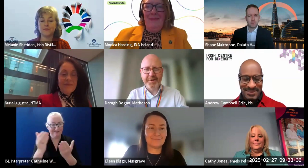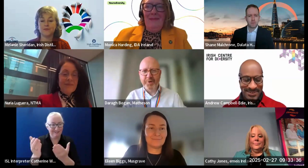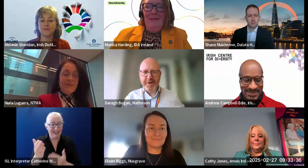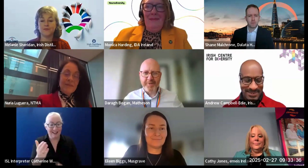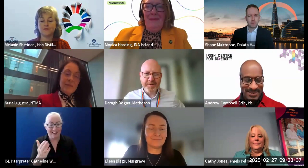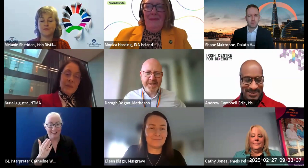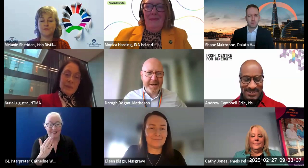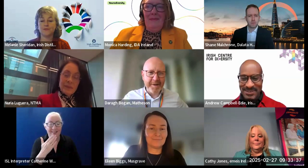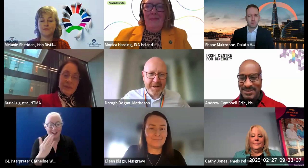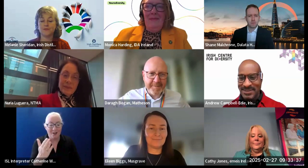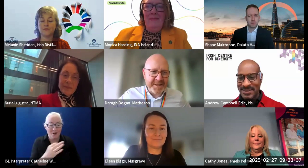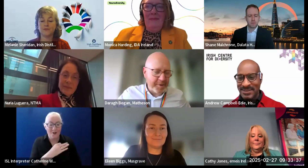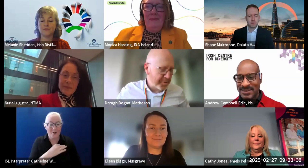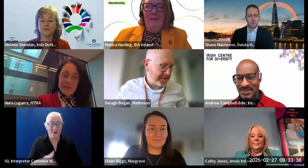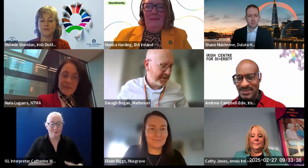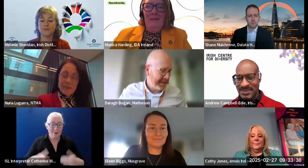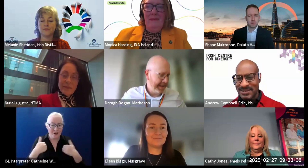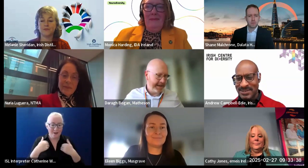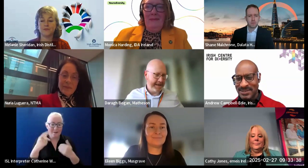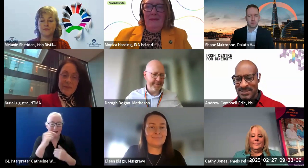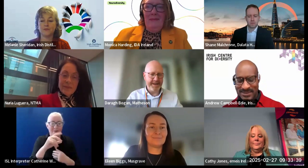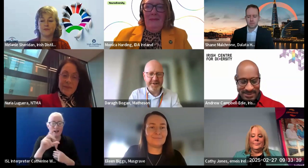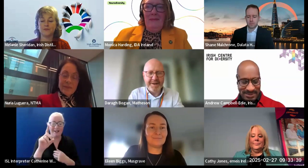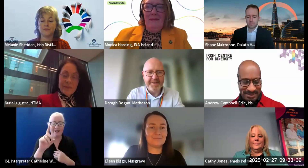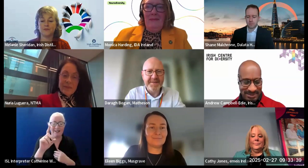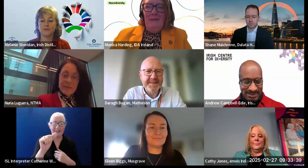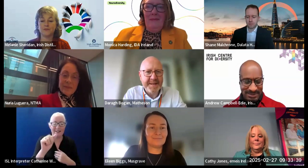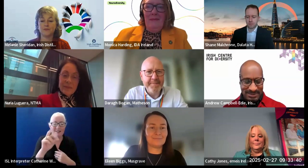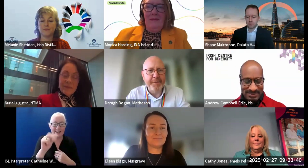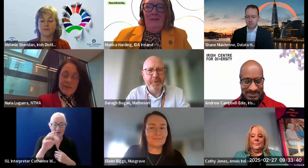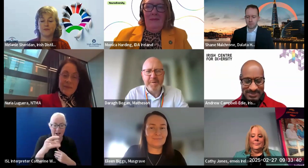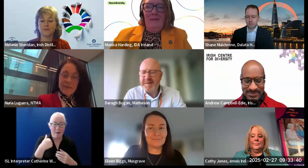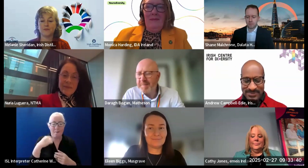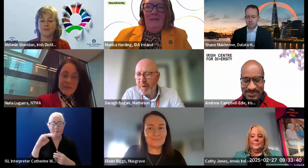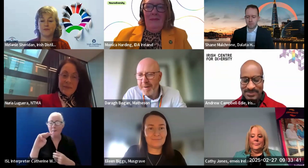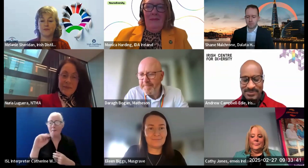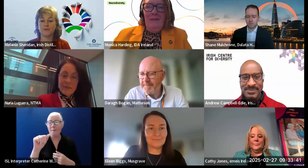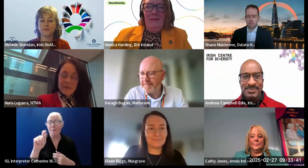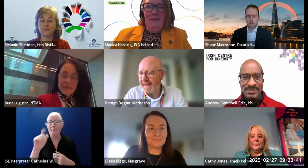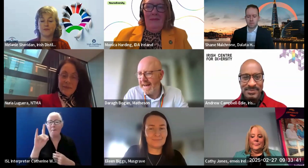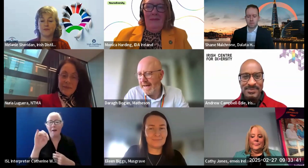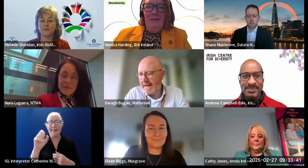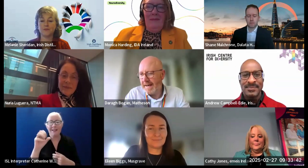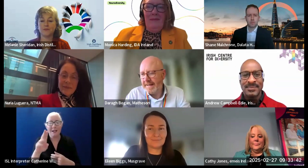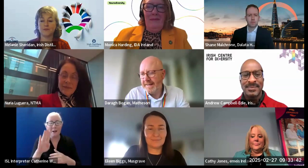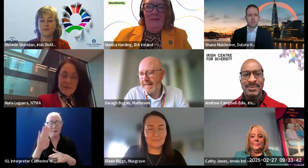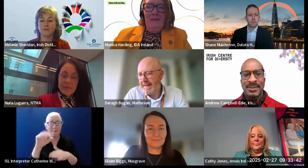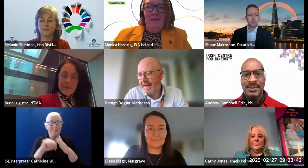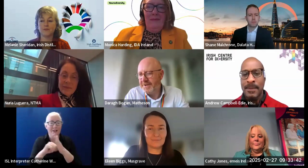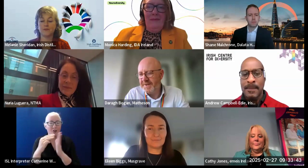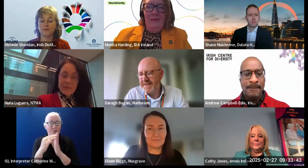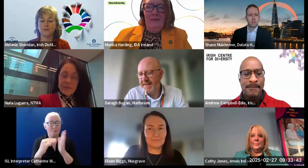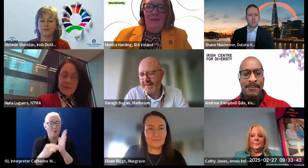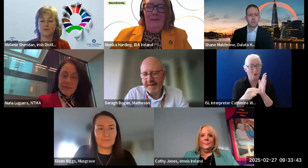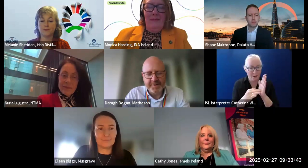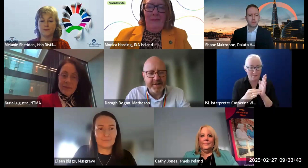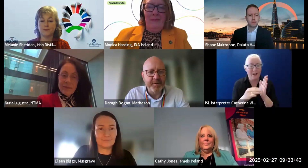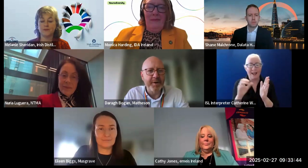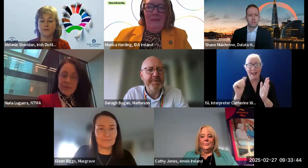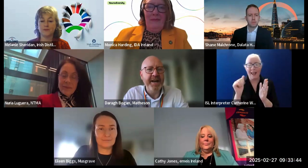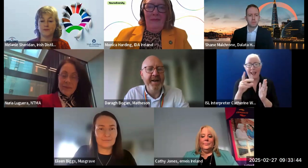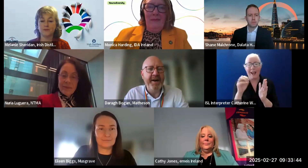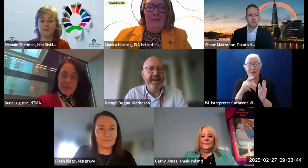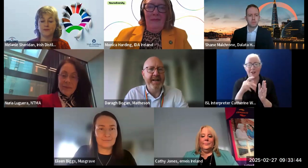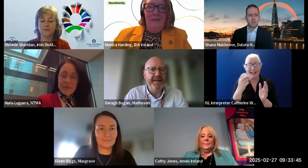Andrew, and good morning, everybody. My name is Daragh Bogan. I manage Matheson's Impactful Business Programme. Andrew said he has